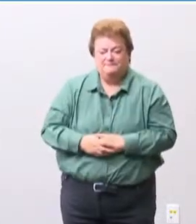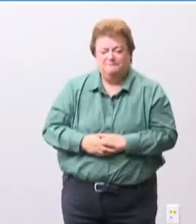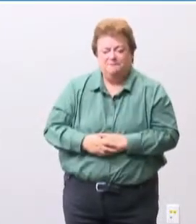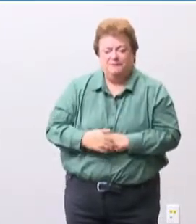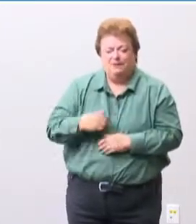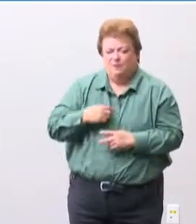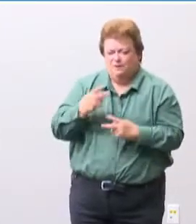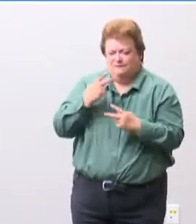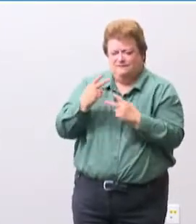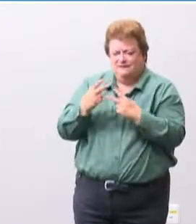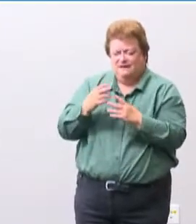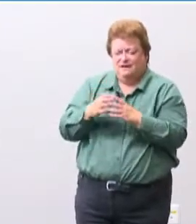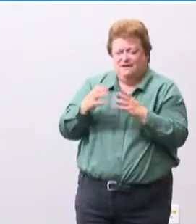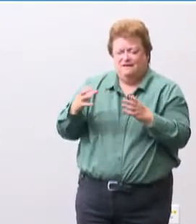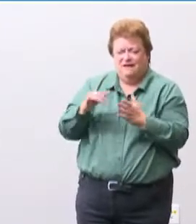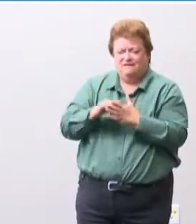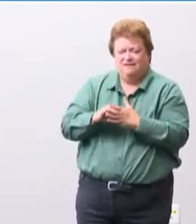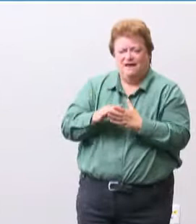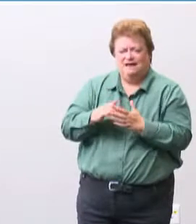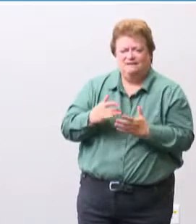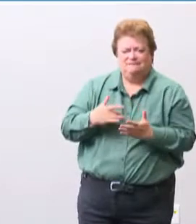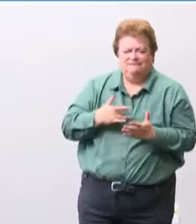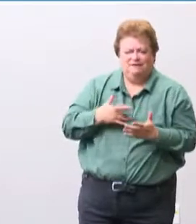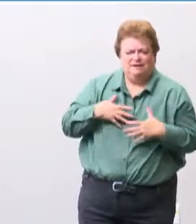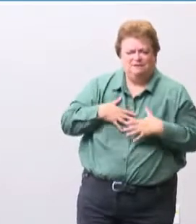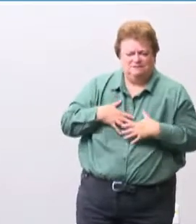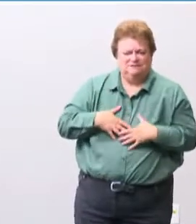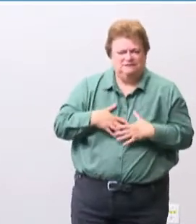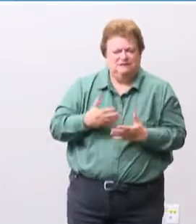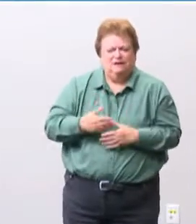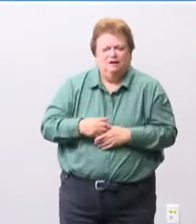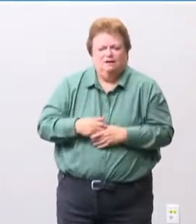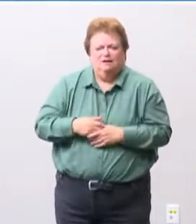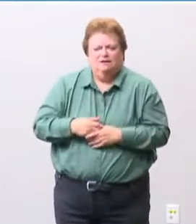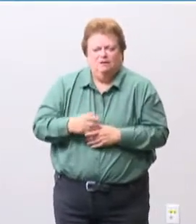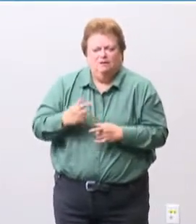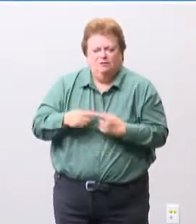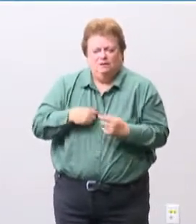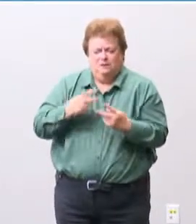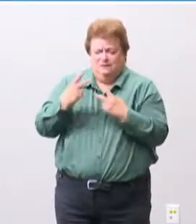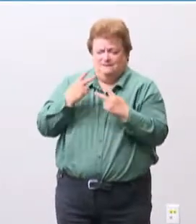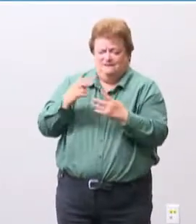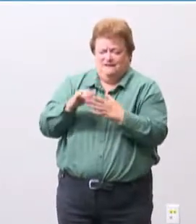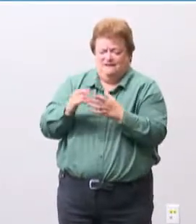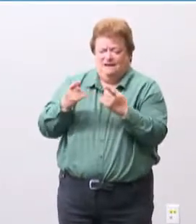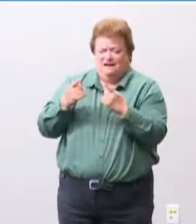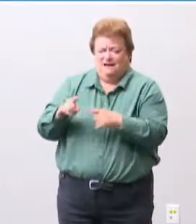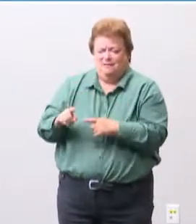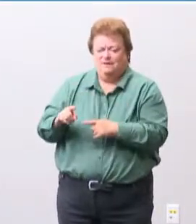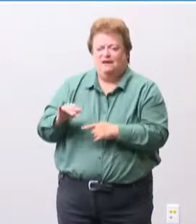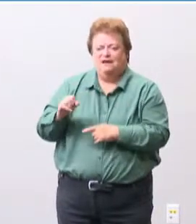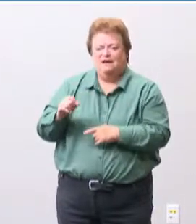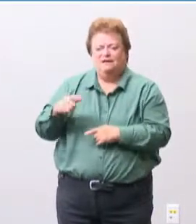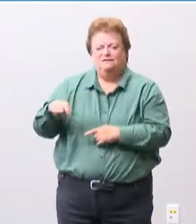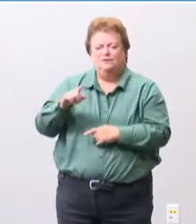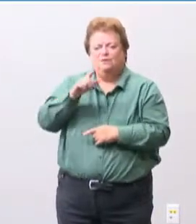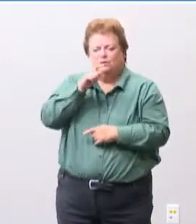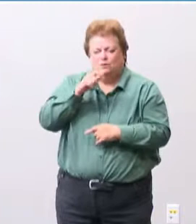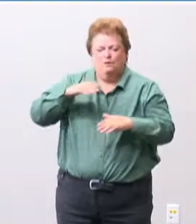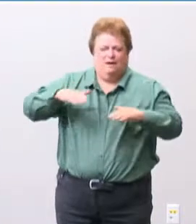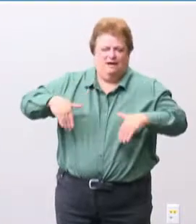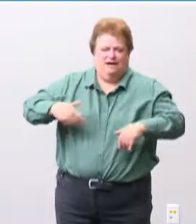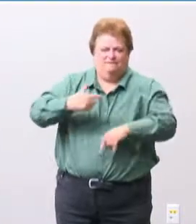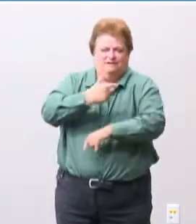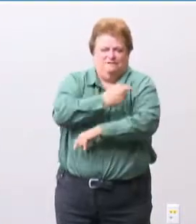lot of that, and what's so discouraging is that when we see this, it's primarily the unvaccinated, and we're seeing so